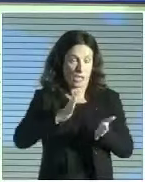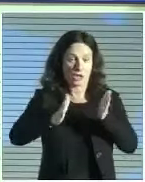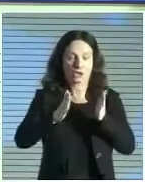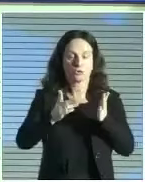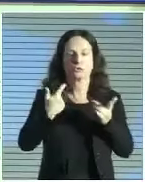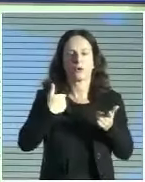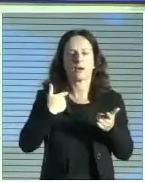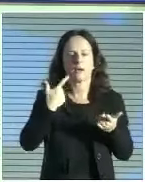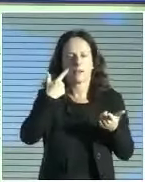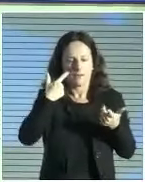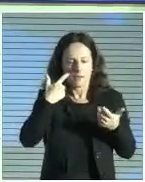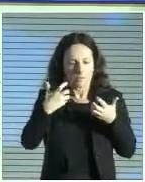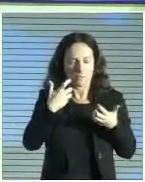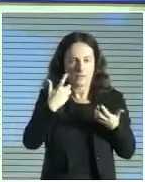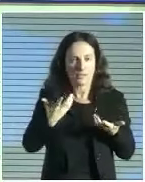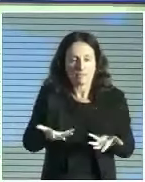answer? Partly.